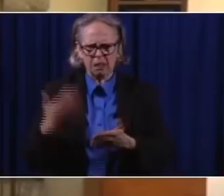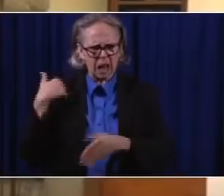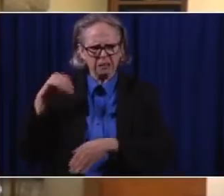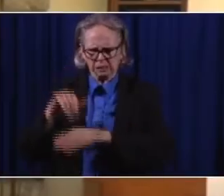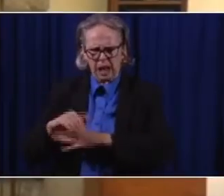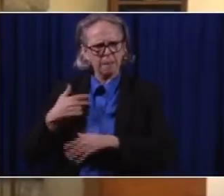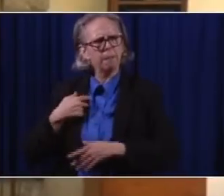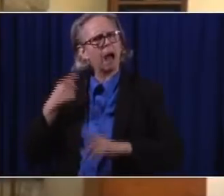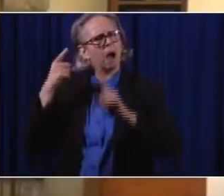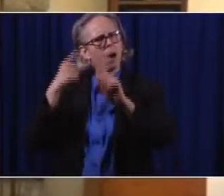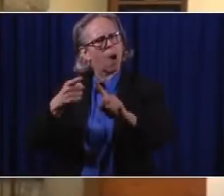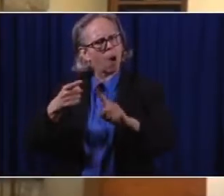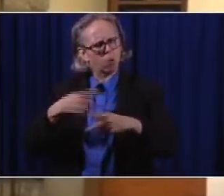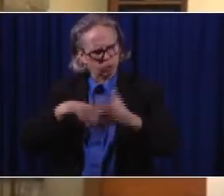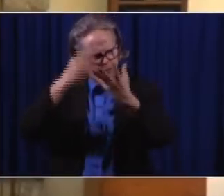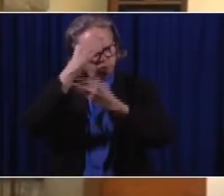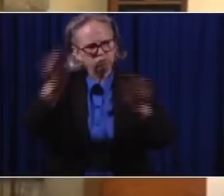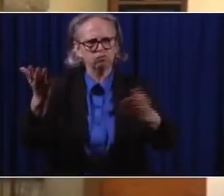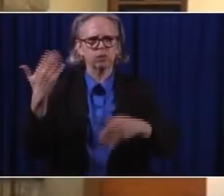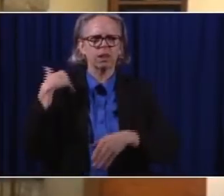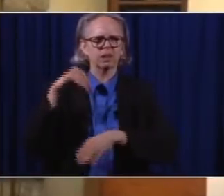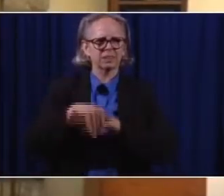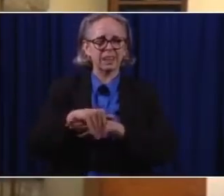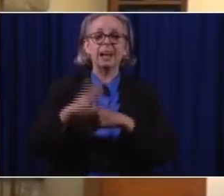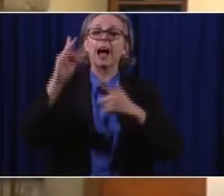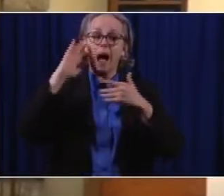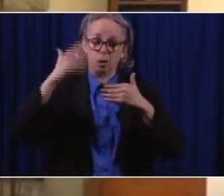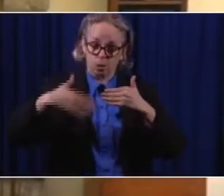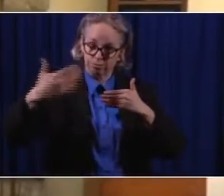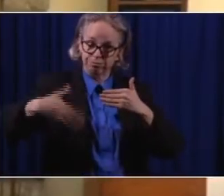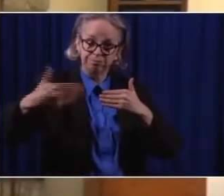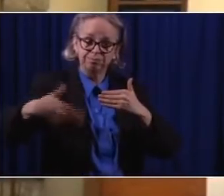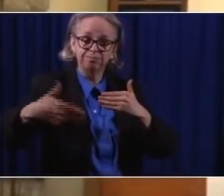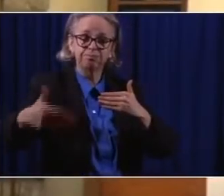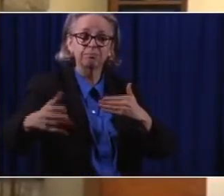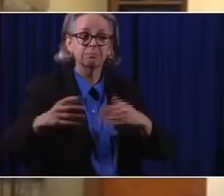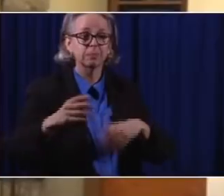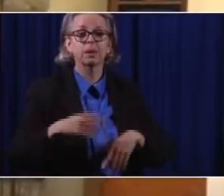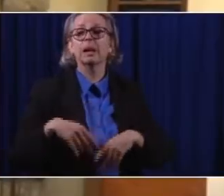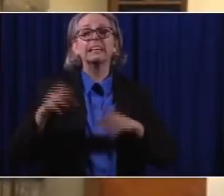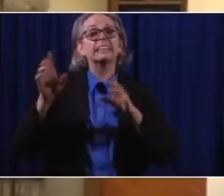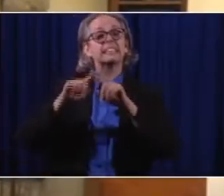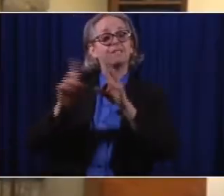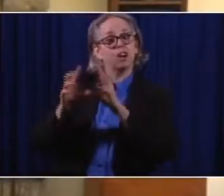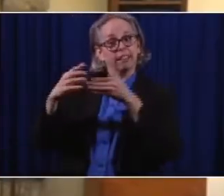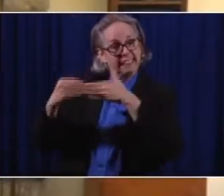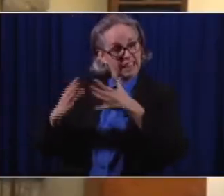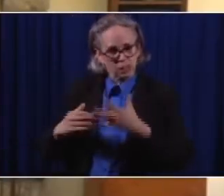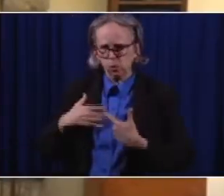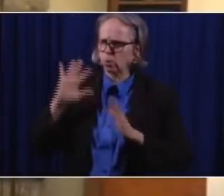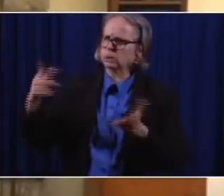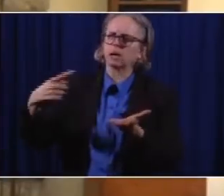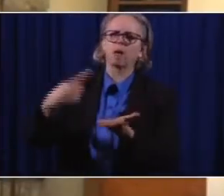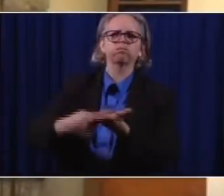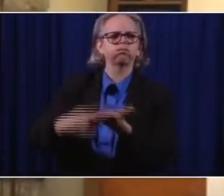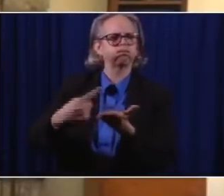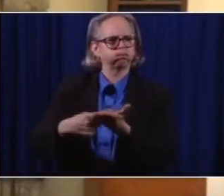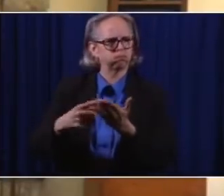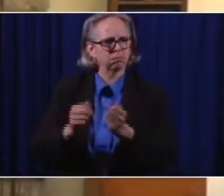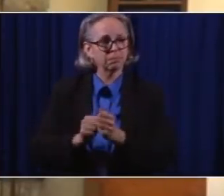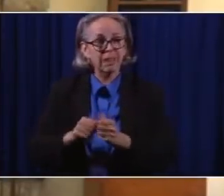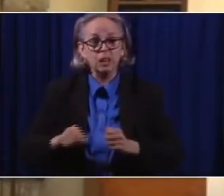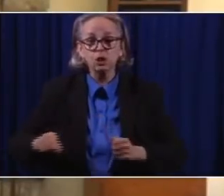to leaders in these Zoom calls all over the state. And I appreciate very much, I want to say this to all of them, the local officials, whether